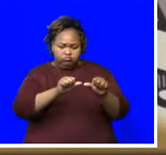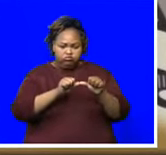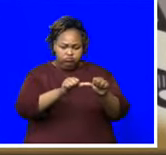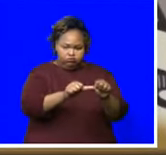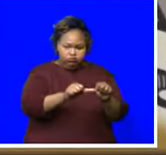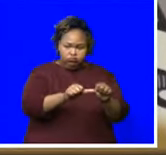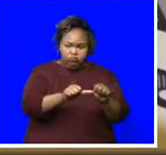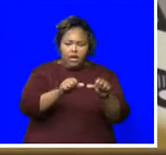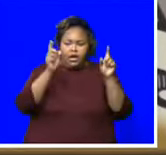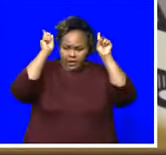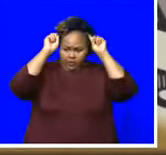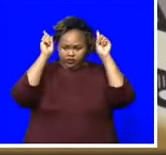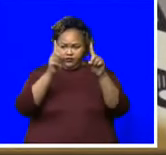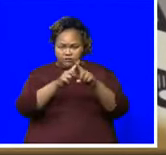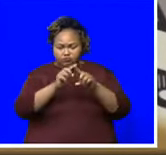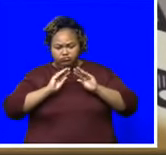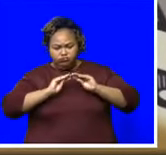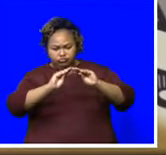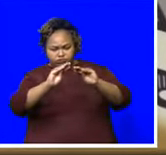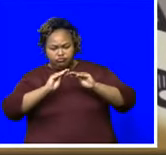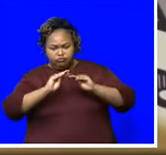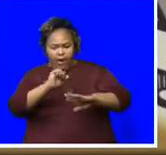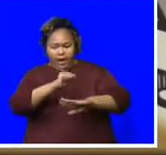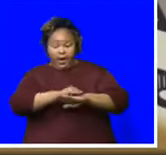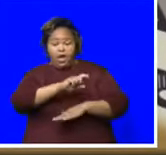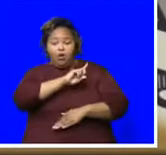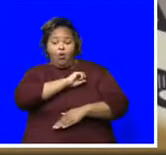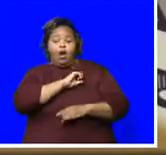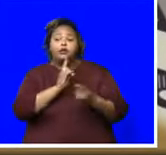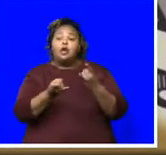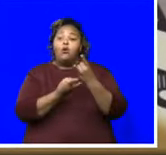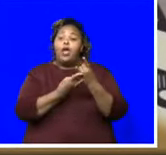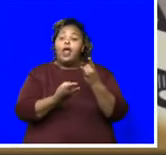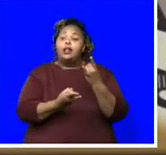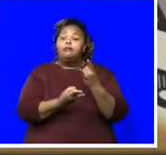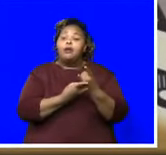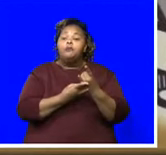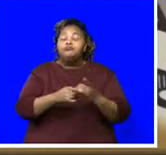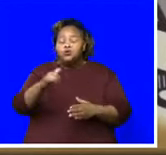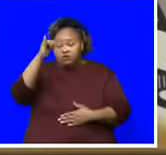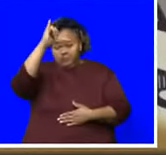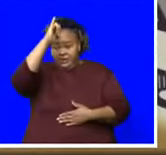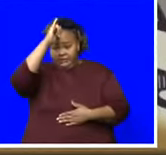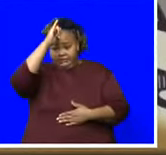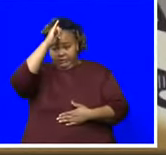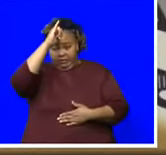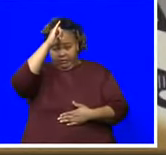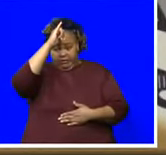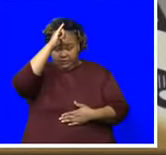university. These programs will help produce the required ICT skills in the kingdom.